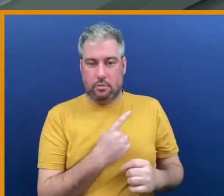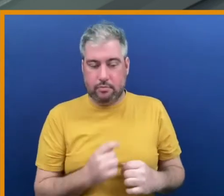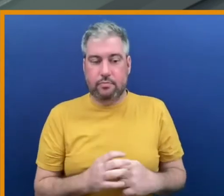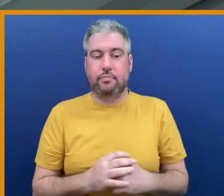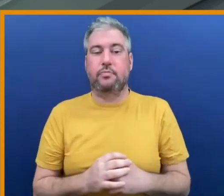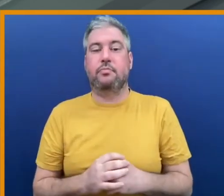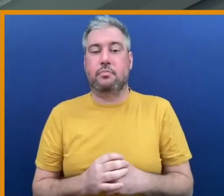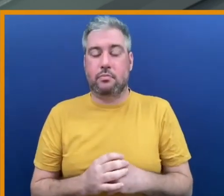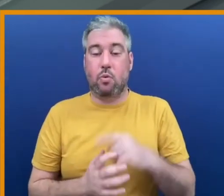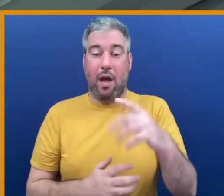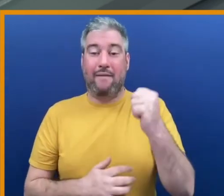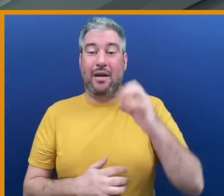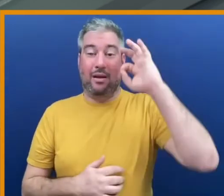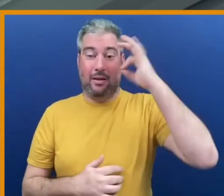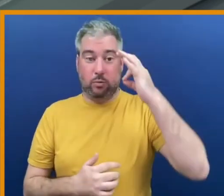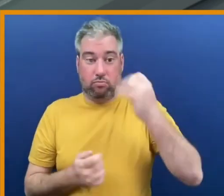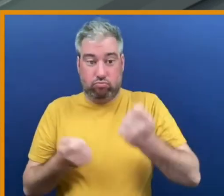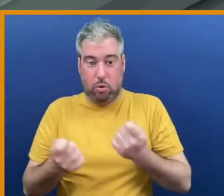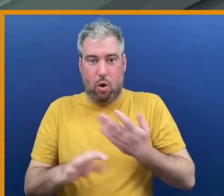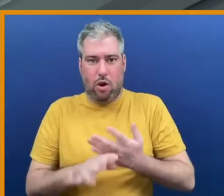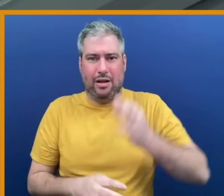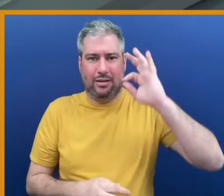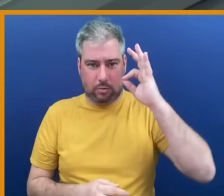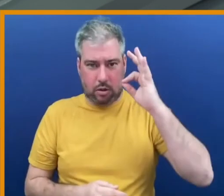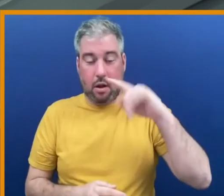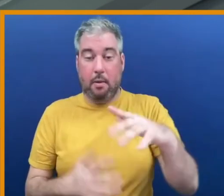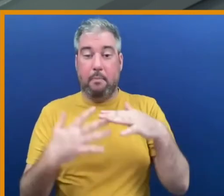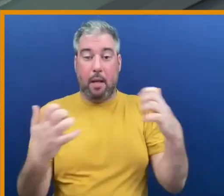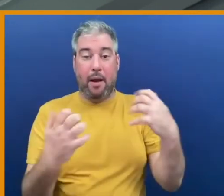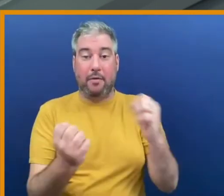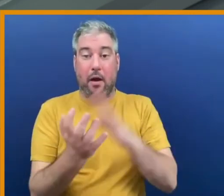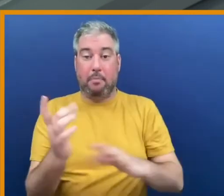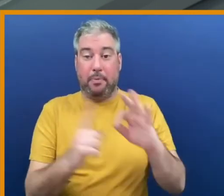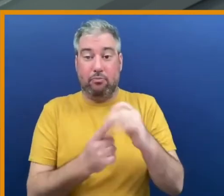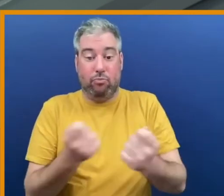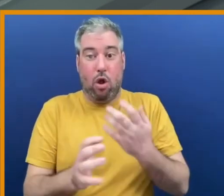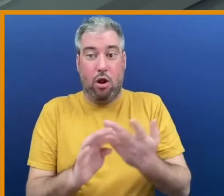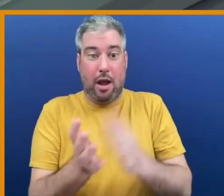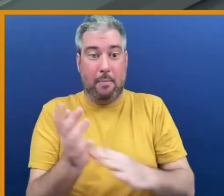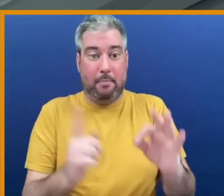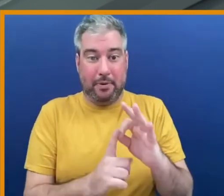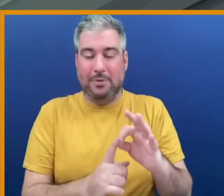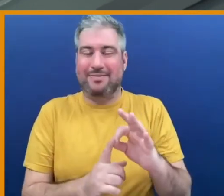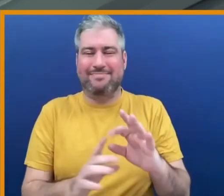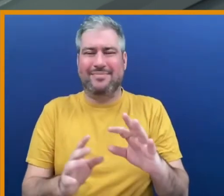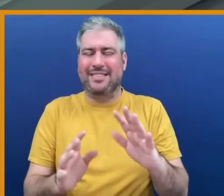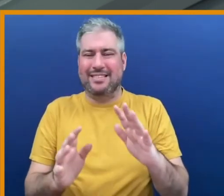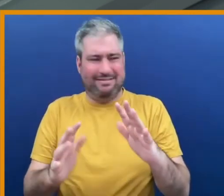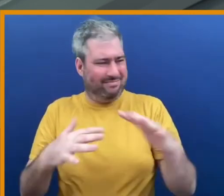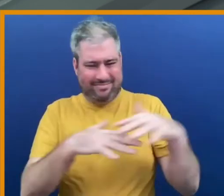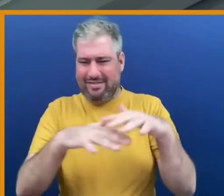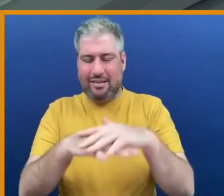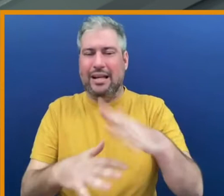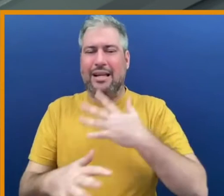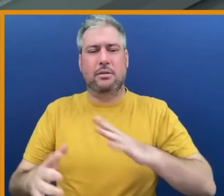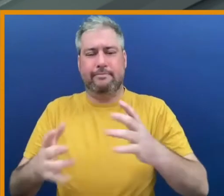complete independent scrutiny and review of what MPs, councillors, lords, all